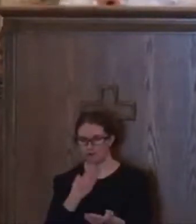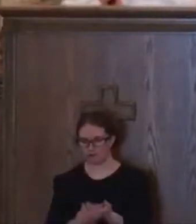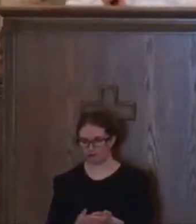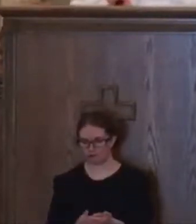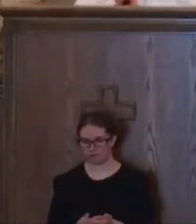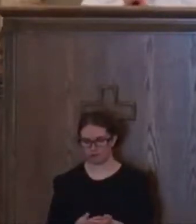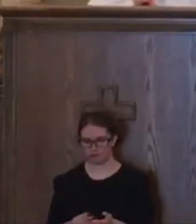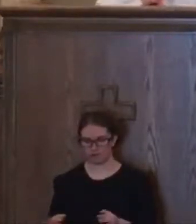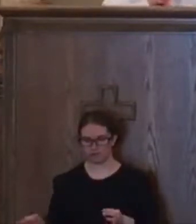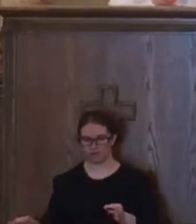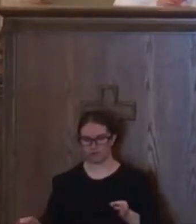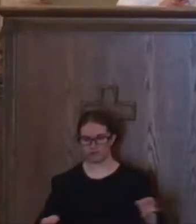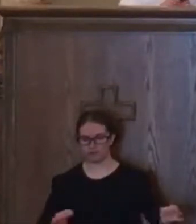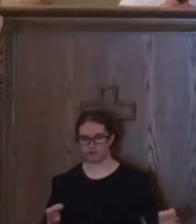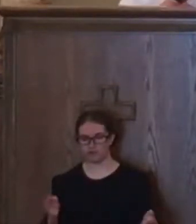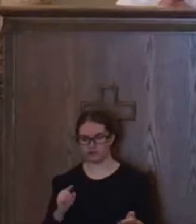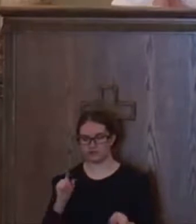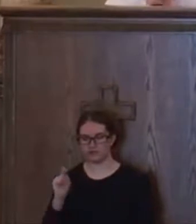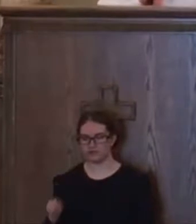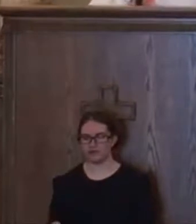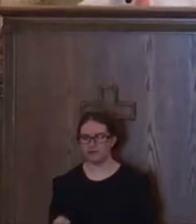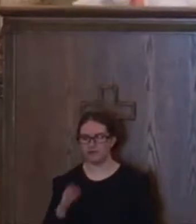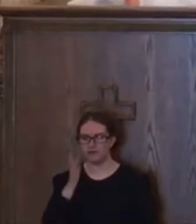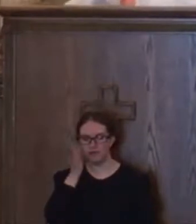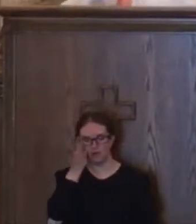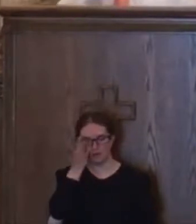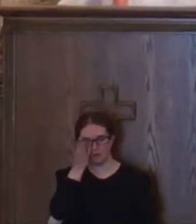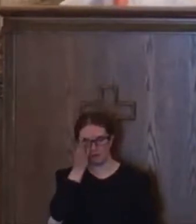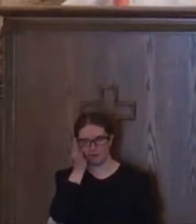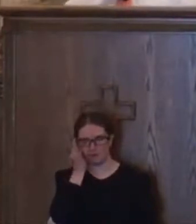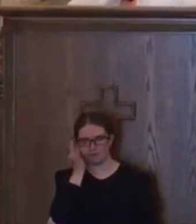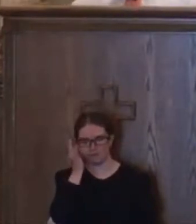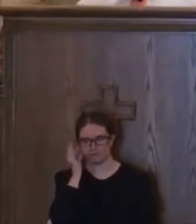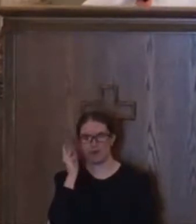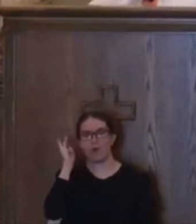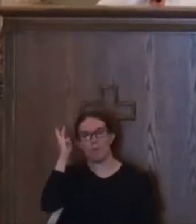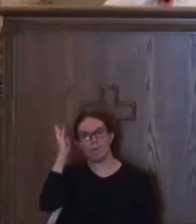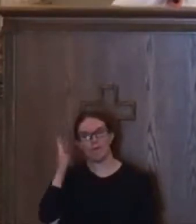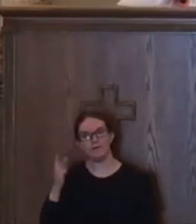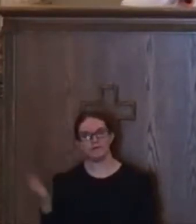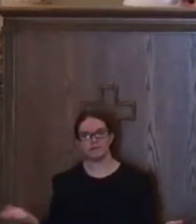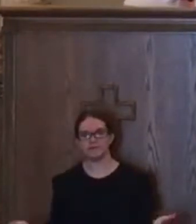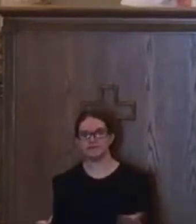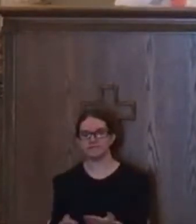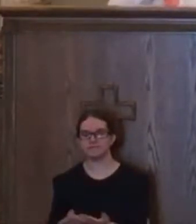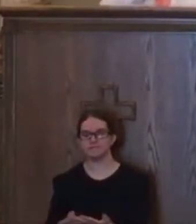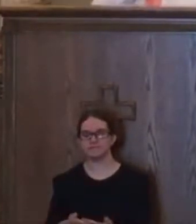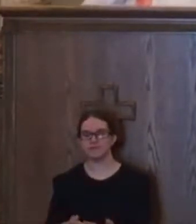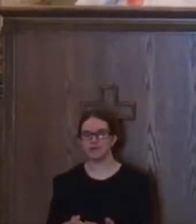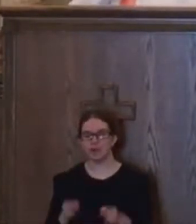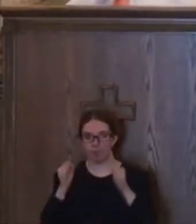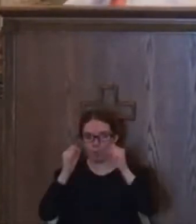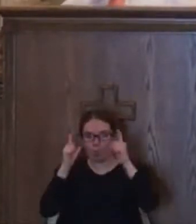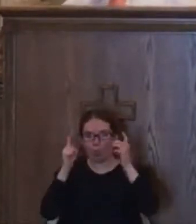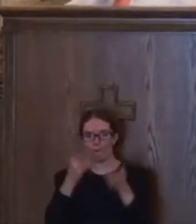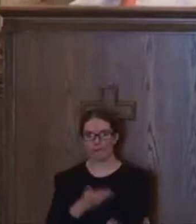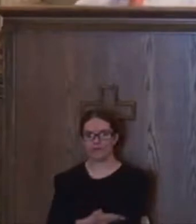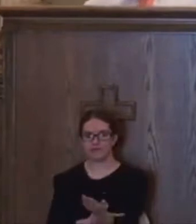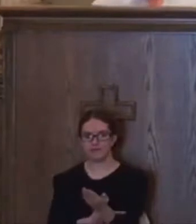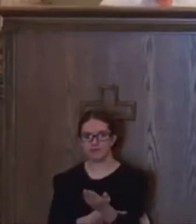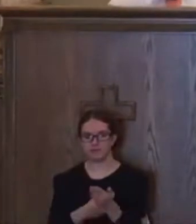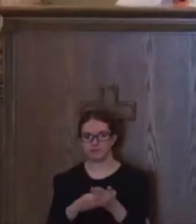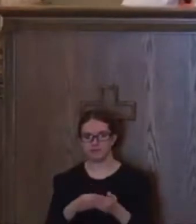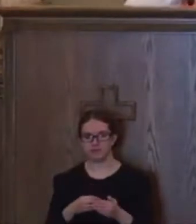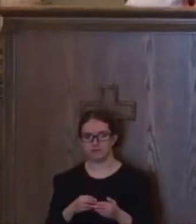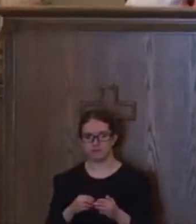she got the justice that she needed. And I'm just wondering in here this morning, I woke up this morning